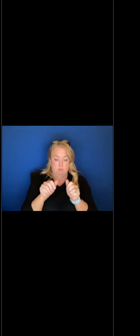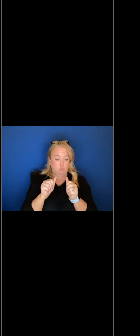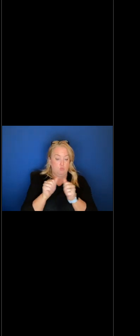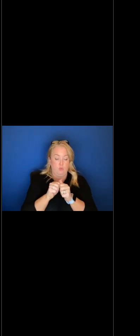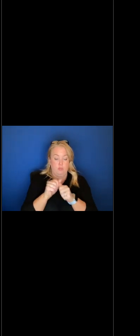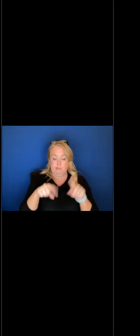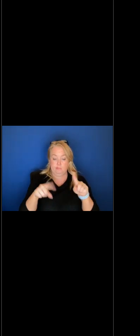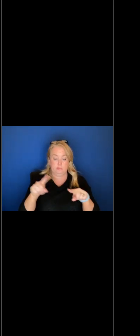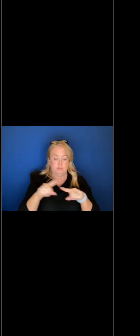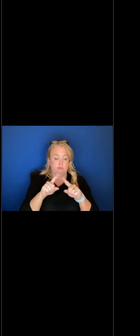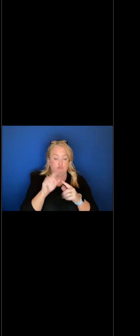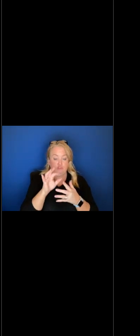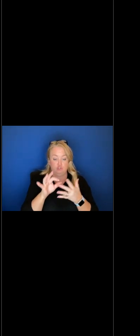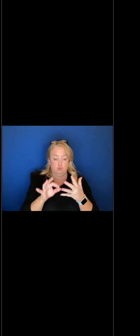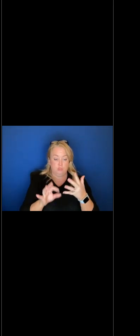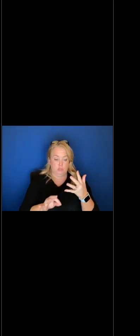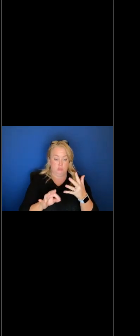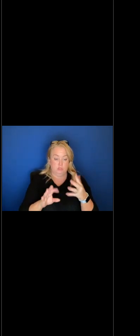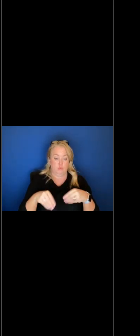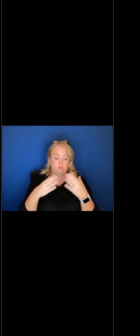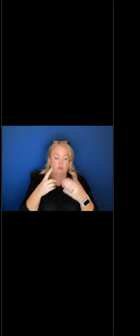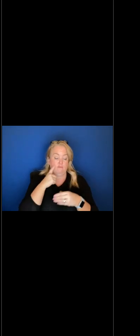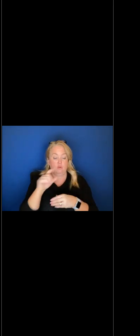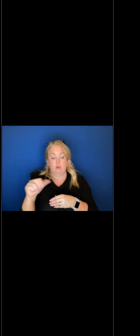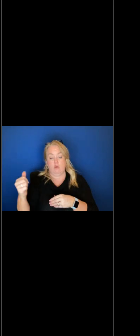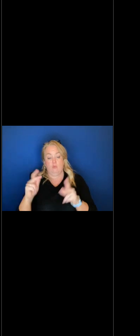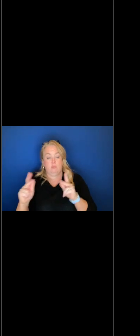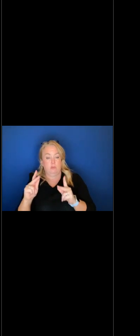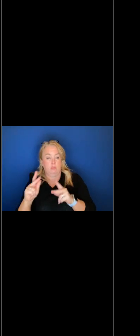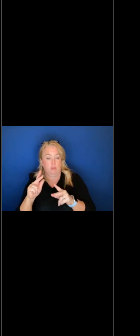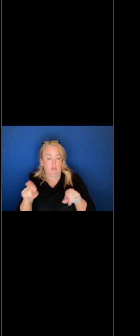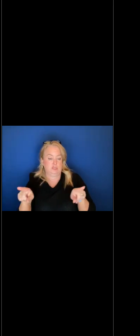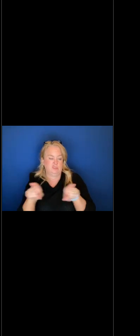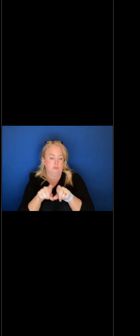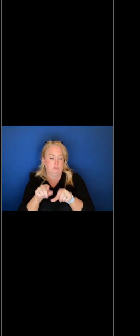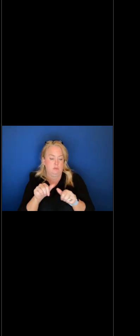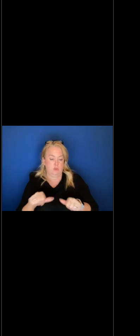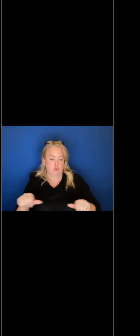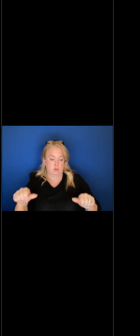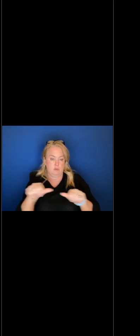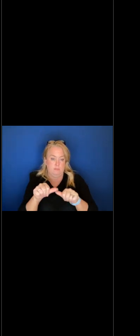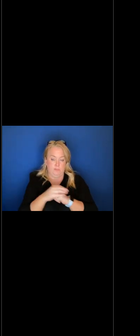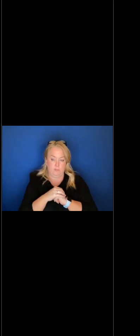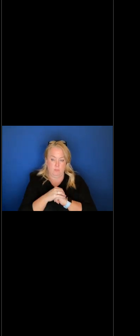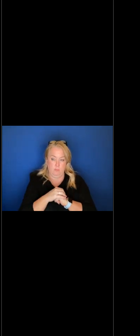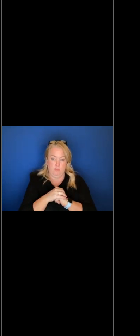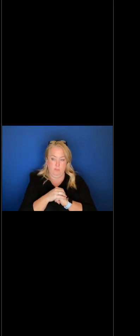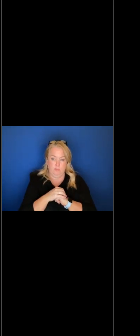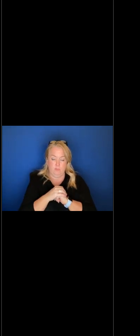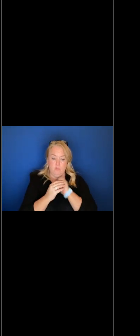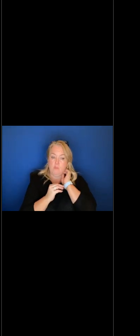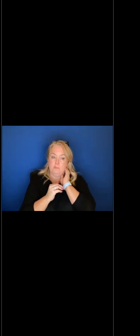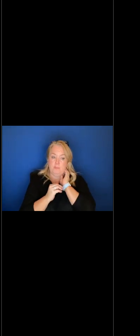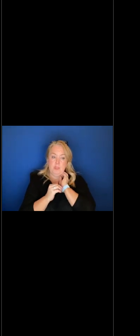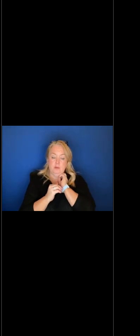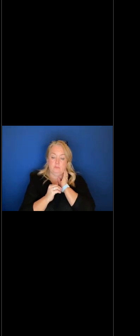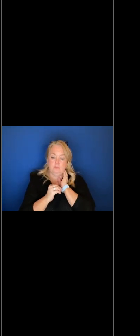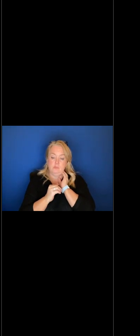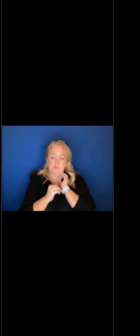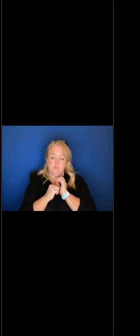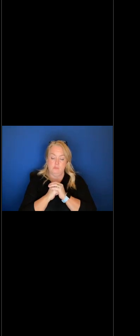the same terms and with the full range of choices provided for other residents of the